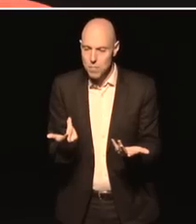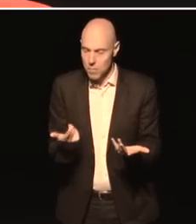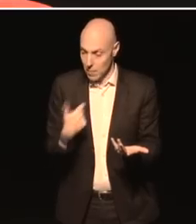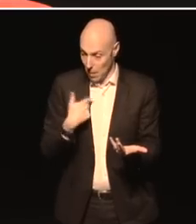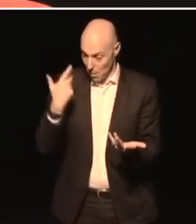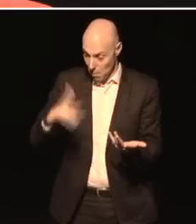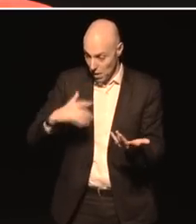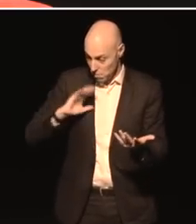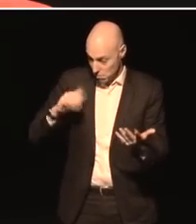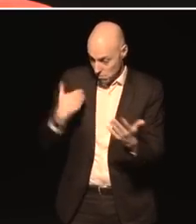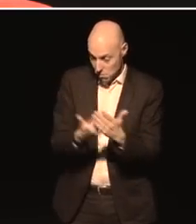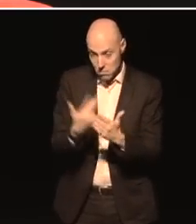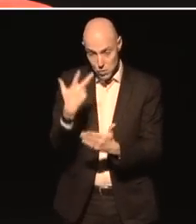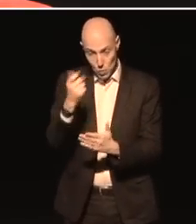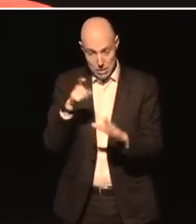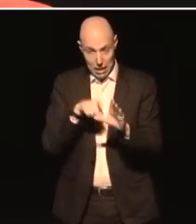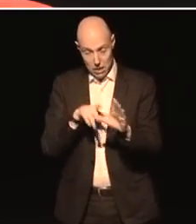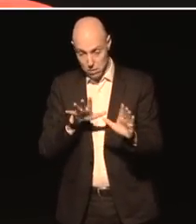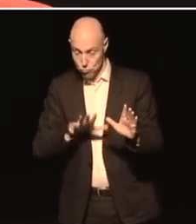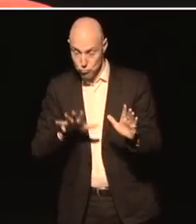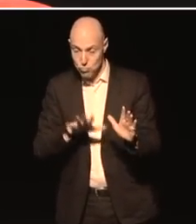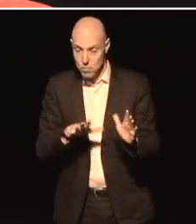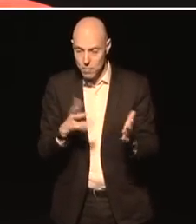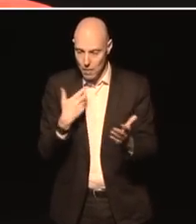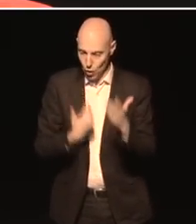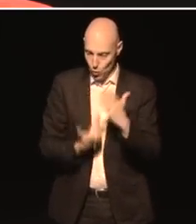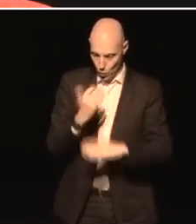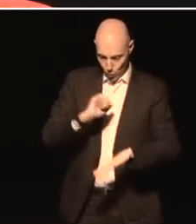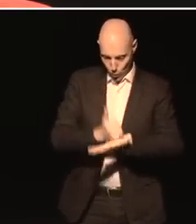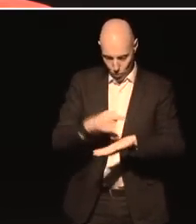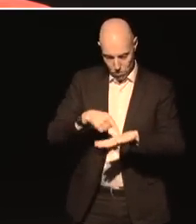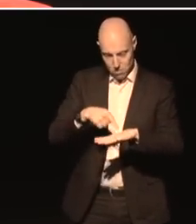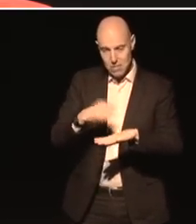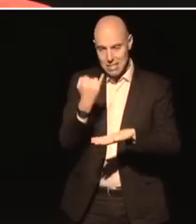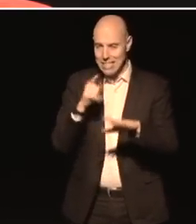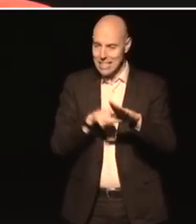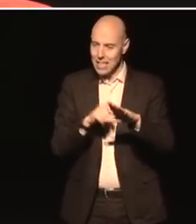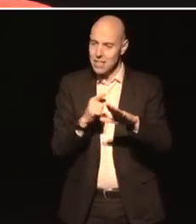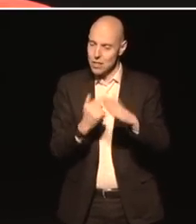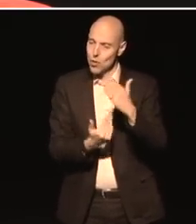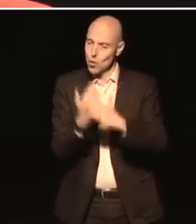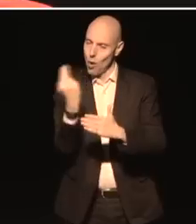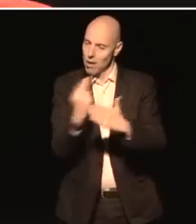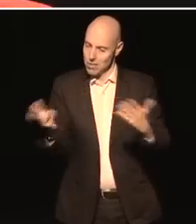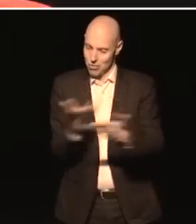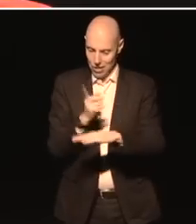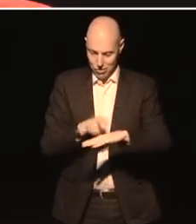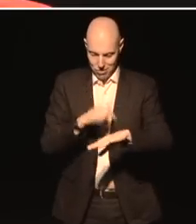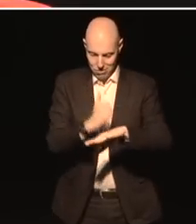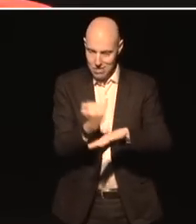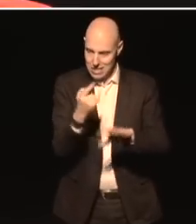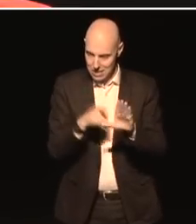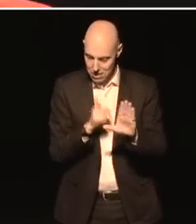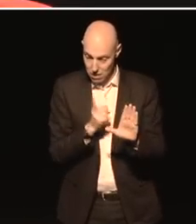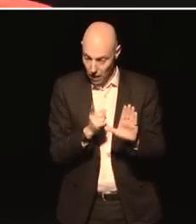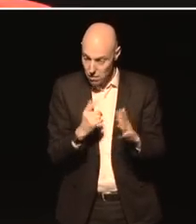have been doing this for 20-odd years. And as a new venue, over 6 years, as New Art Exchange, there's been much progress. And a